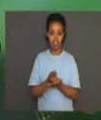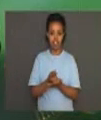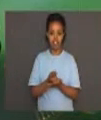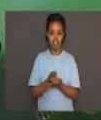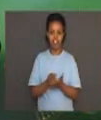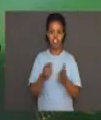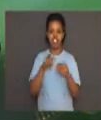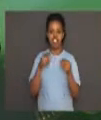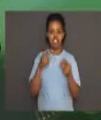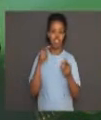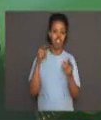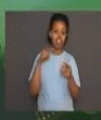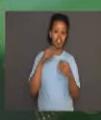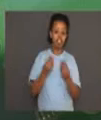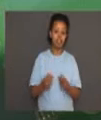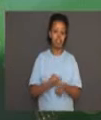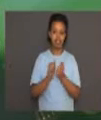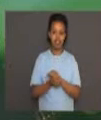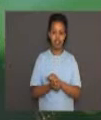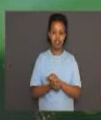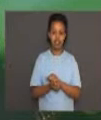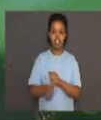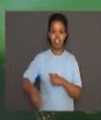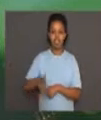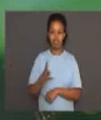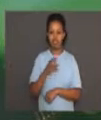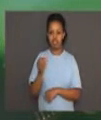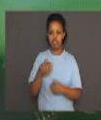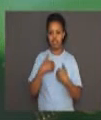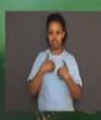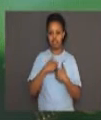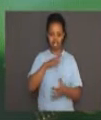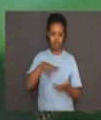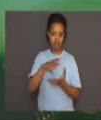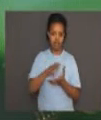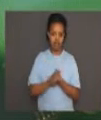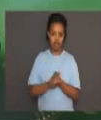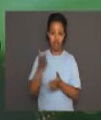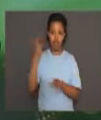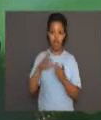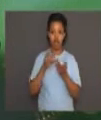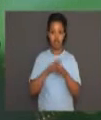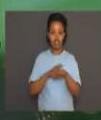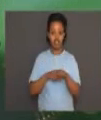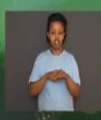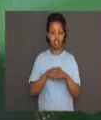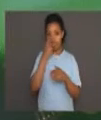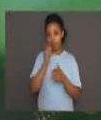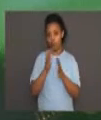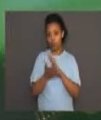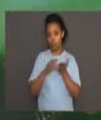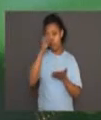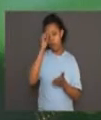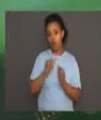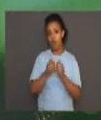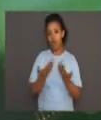evolution from plant and animal breeding. In our last lesson, we studied